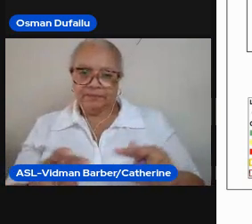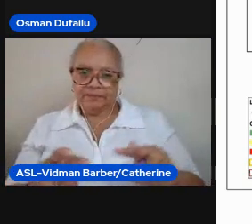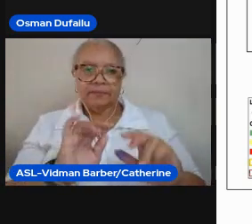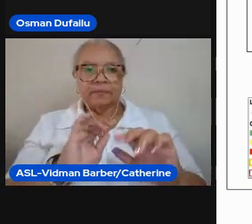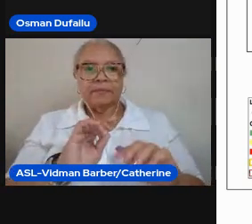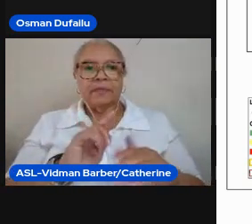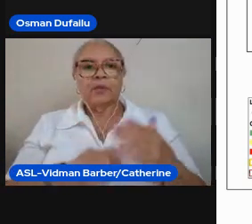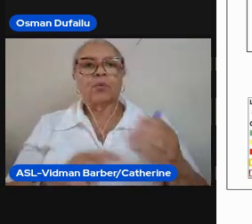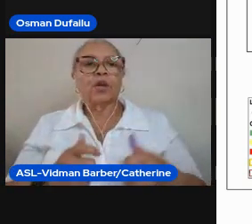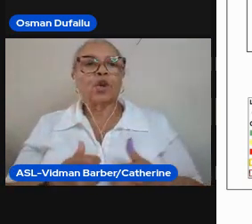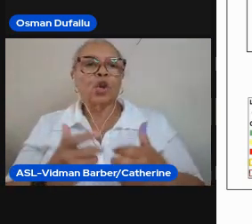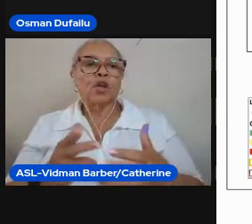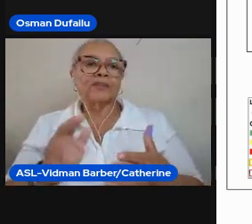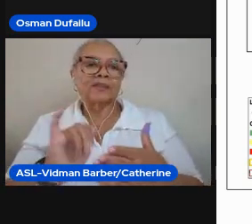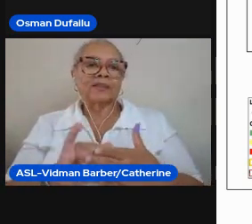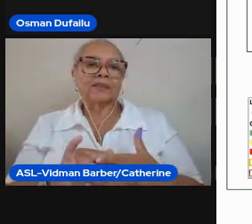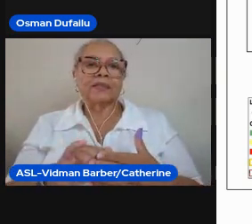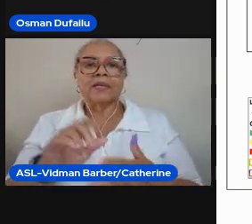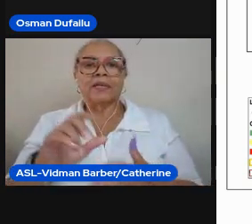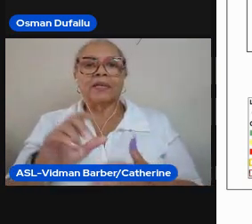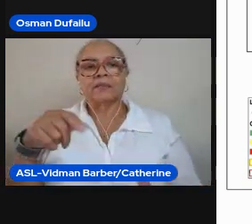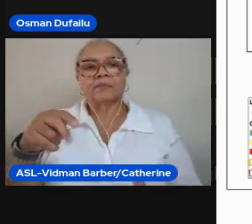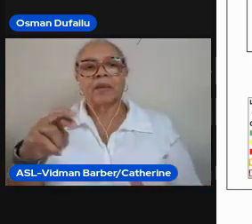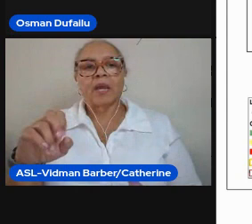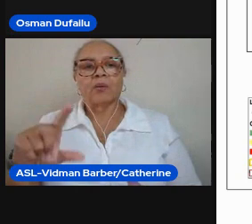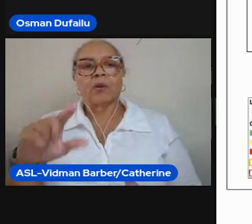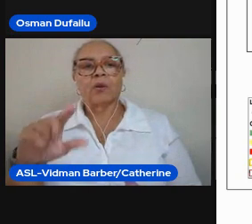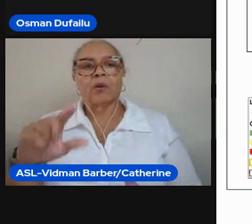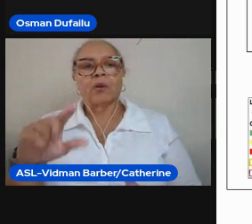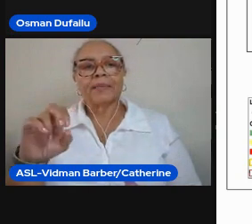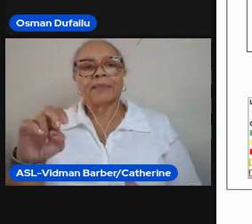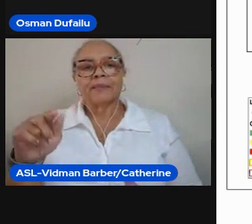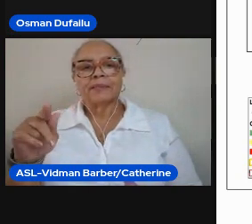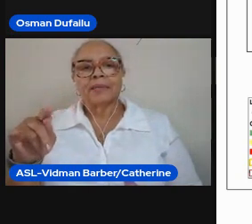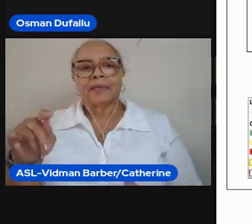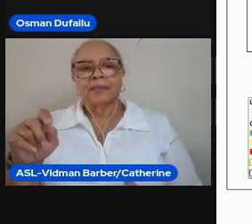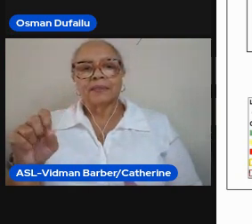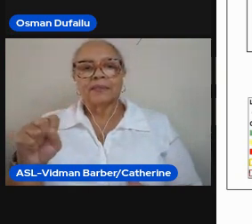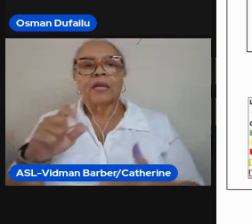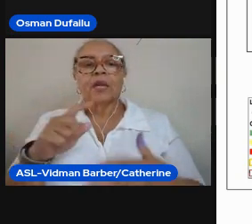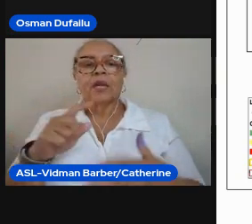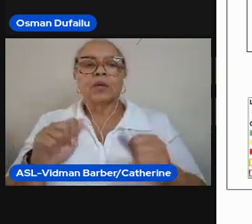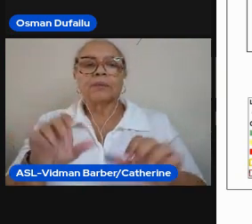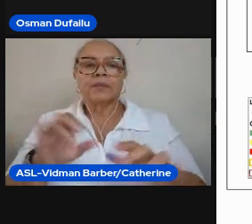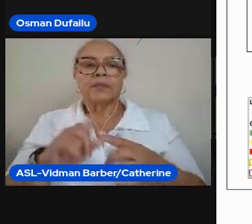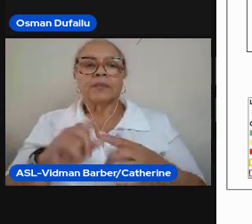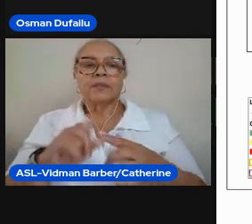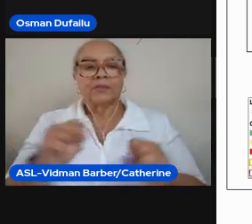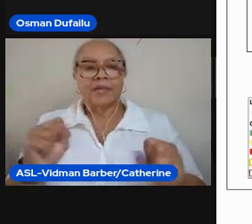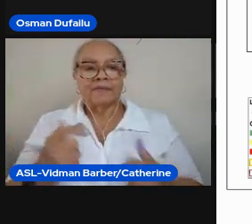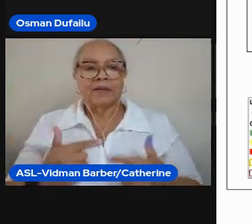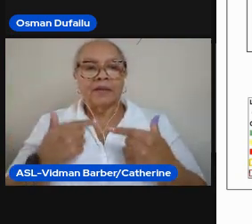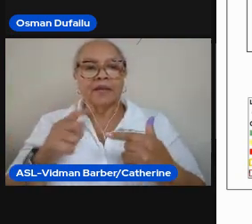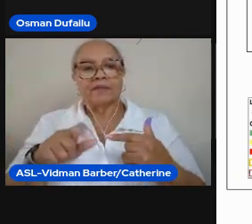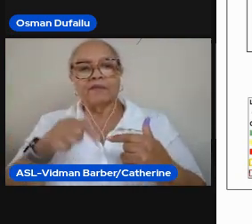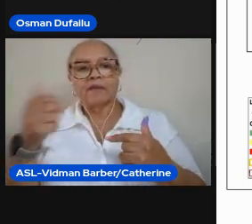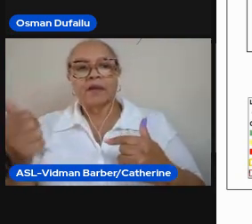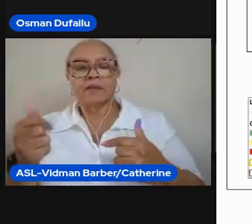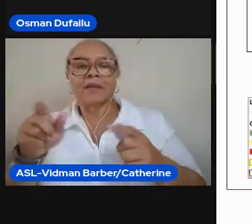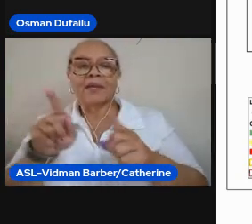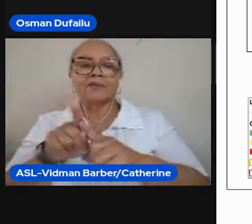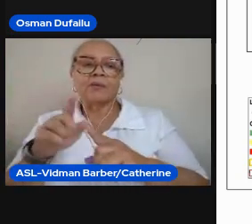what causes this cerebral meningitis and what could be done to save the lives of others, such as BT,